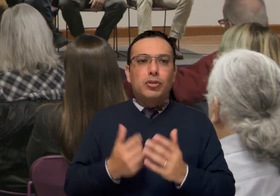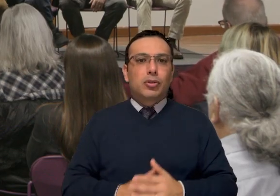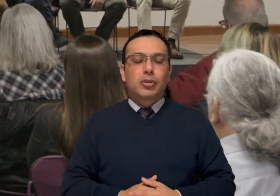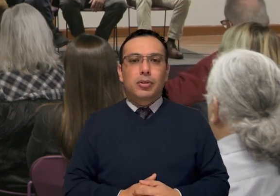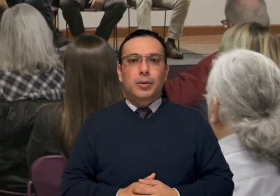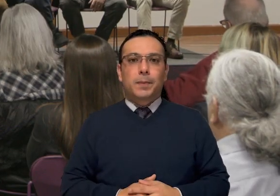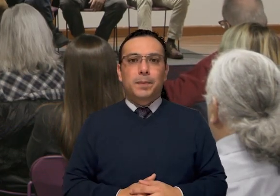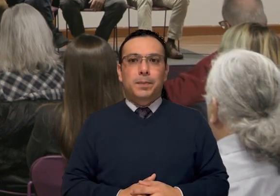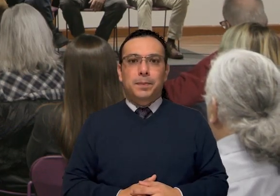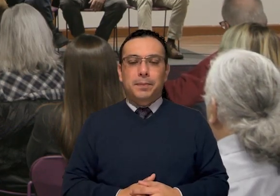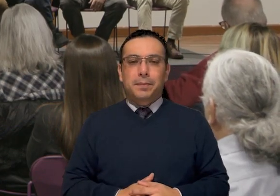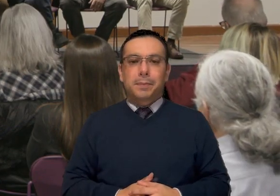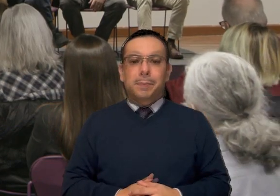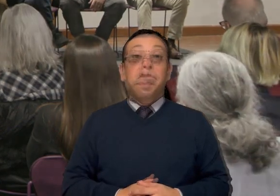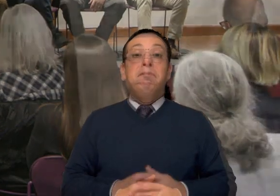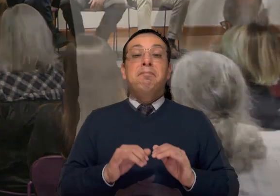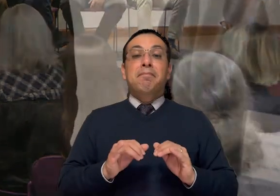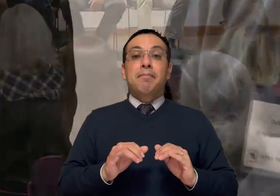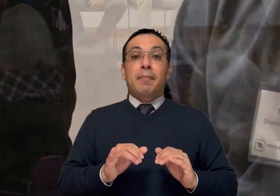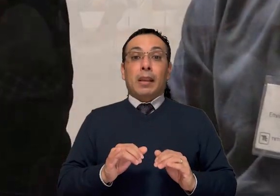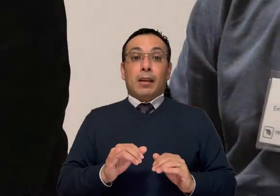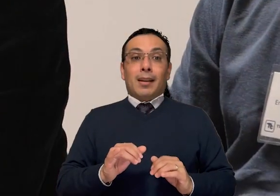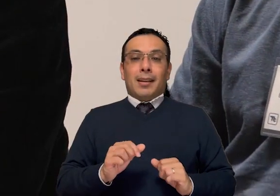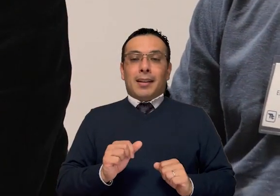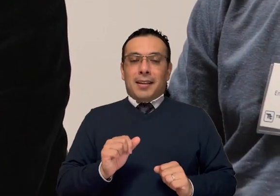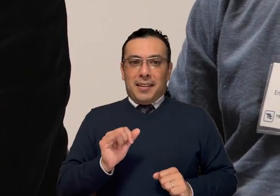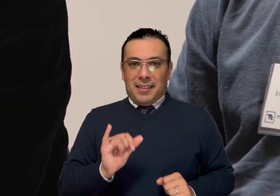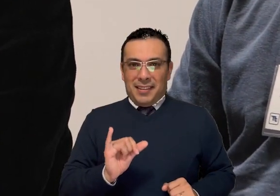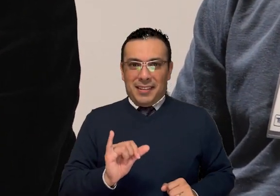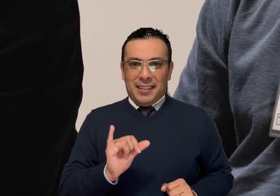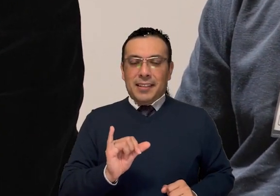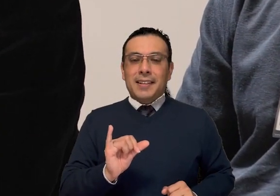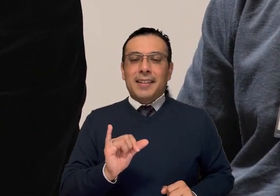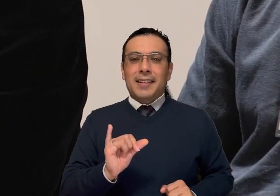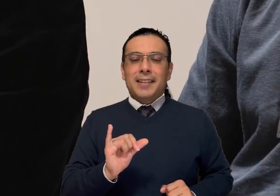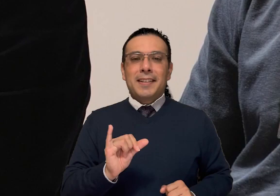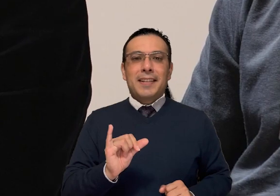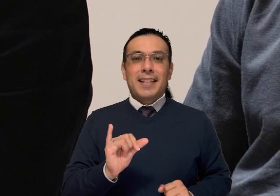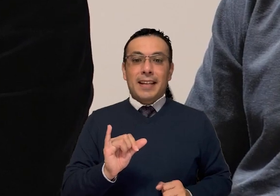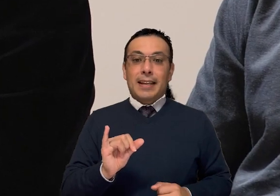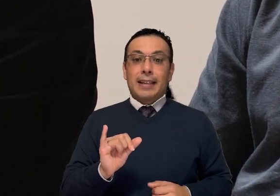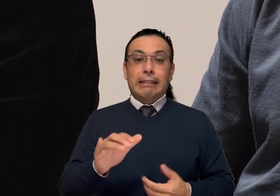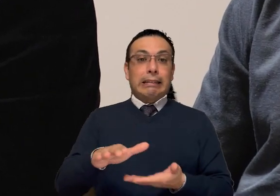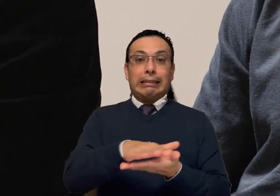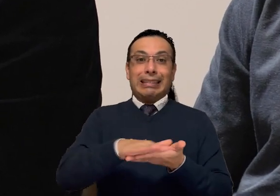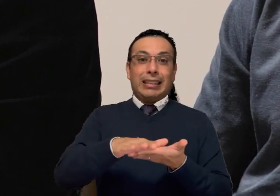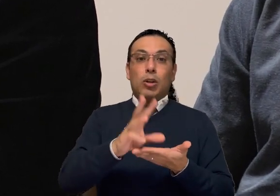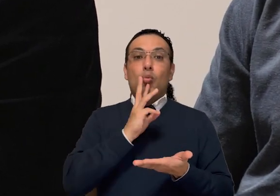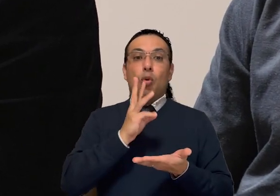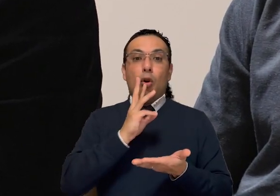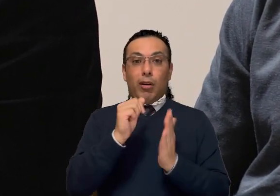Yeah, I can. The